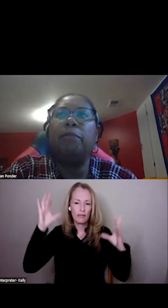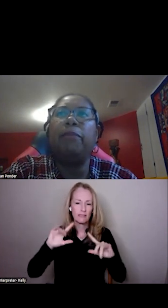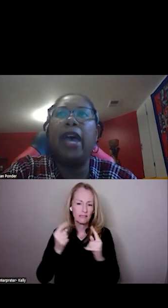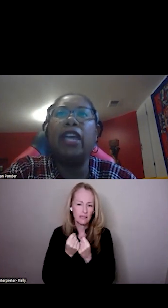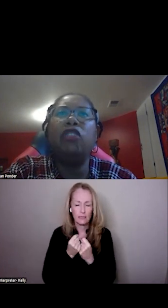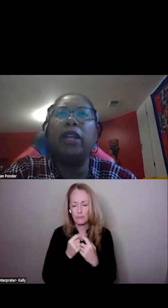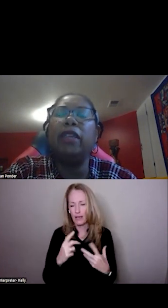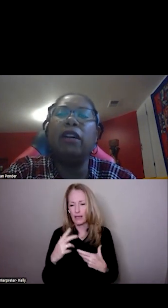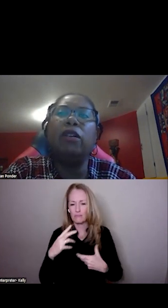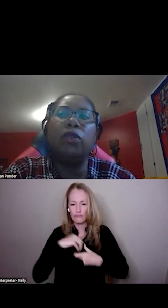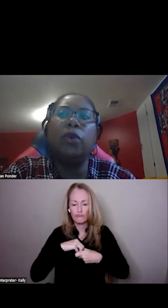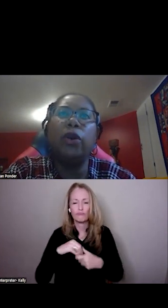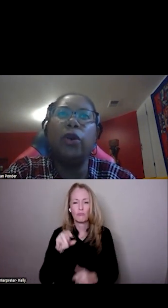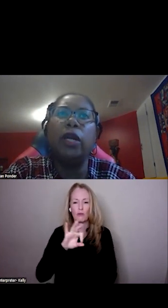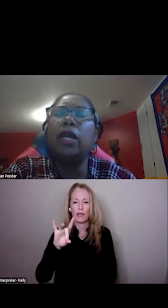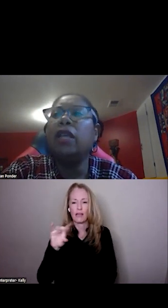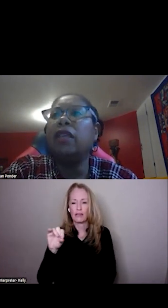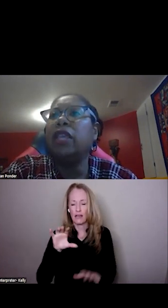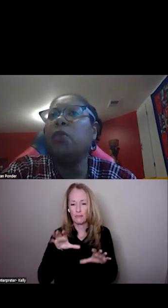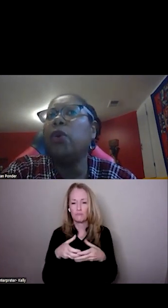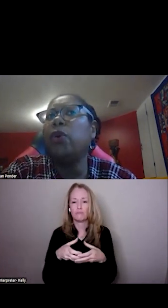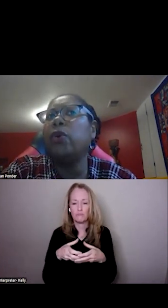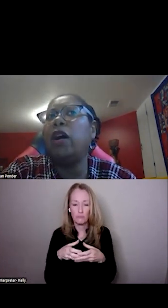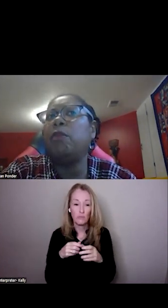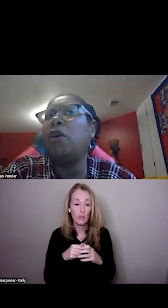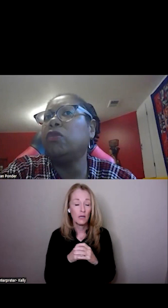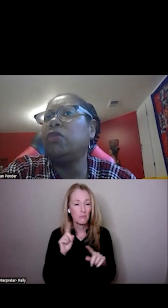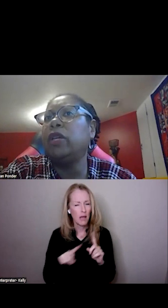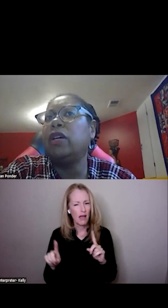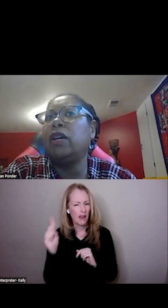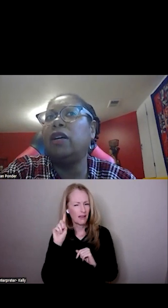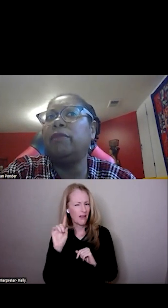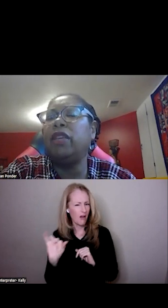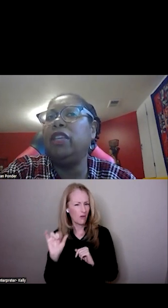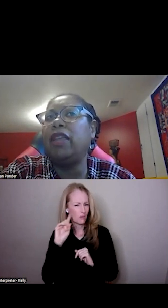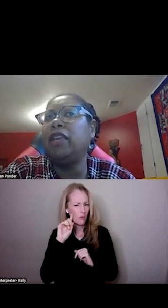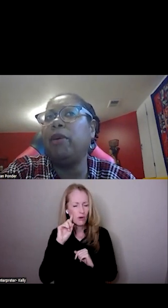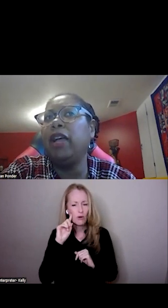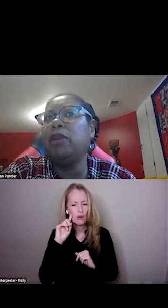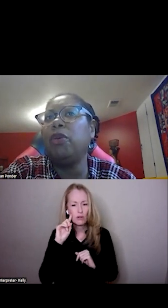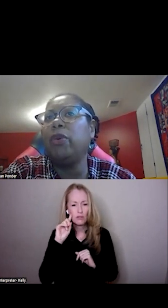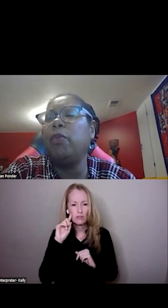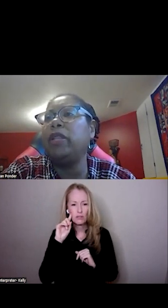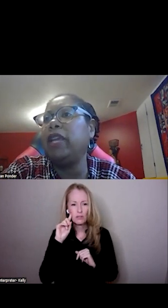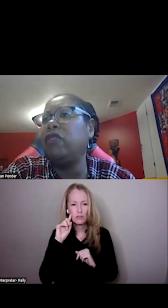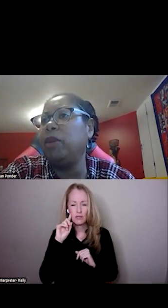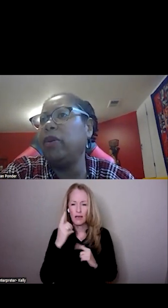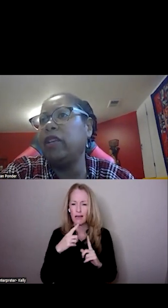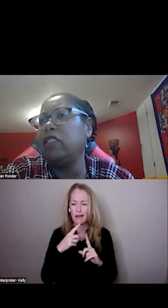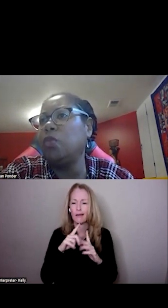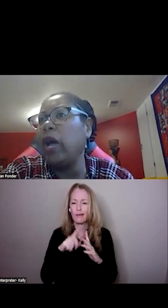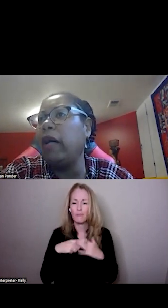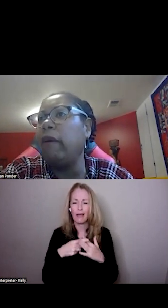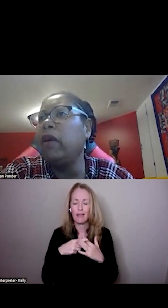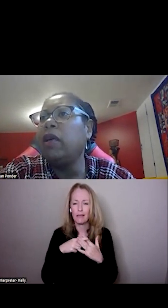988 package, but I think I also heard that they were also doing I think a pilot program with Native